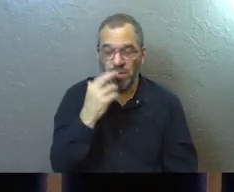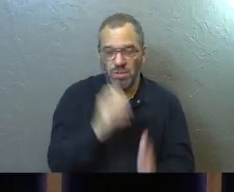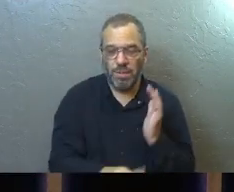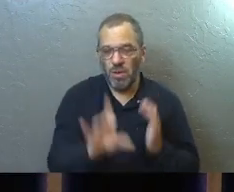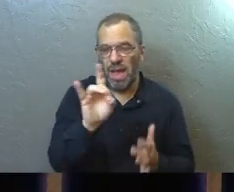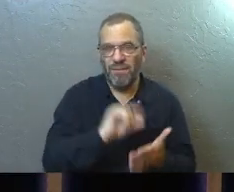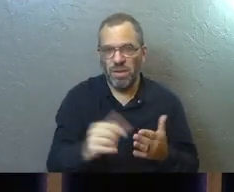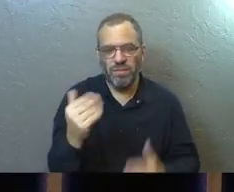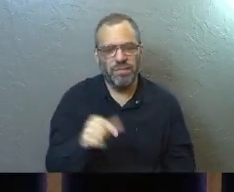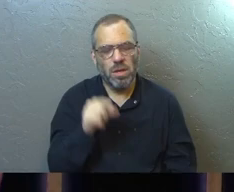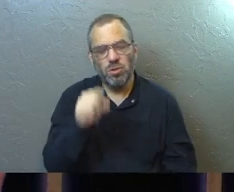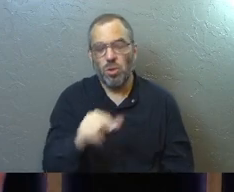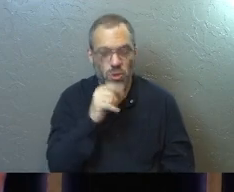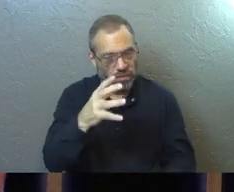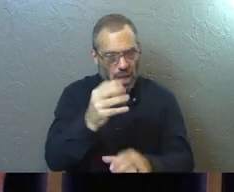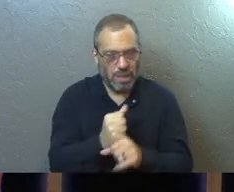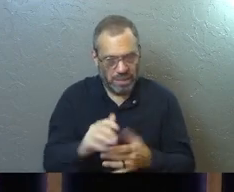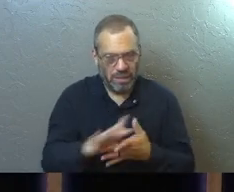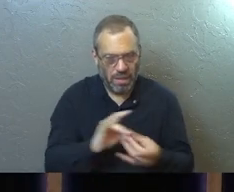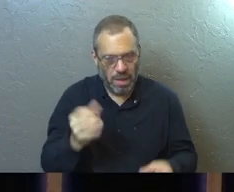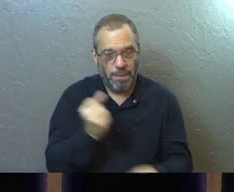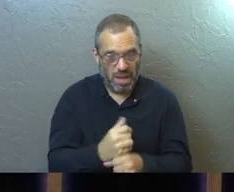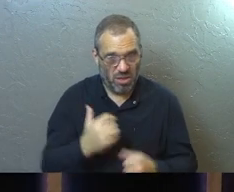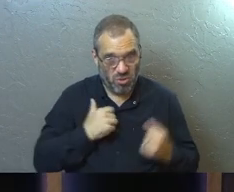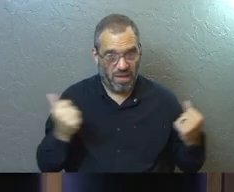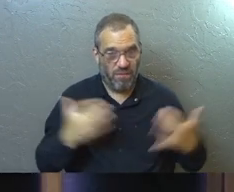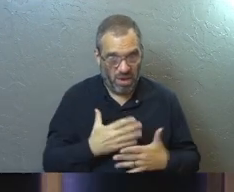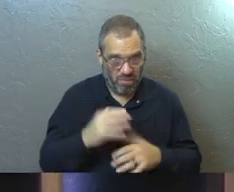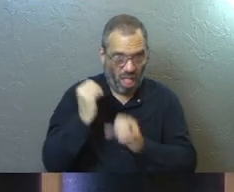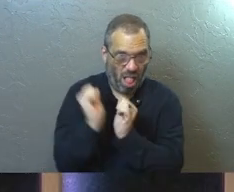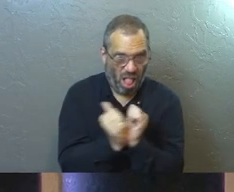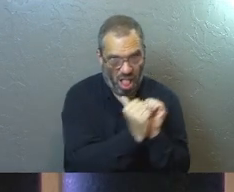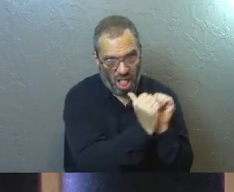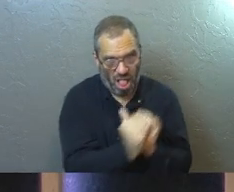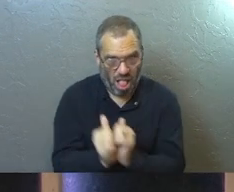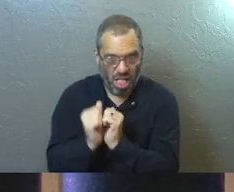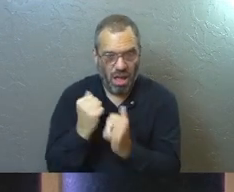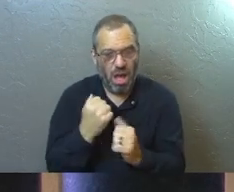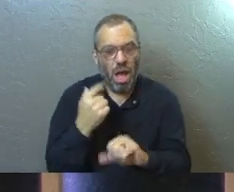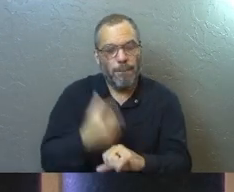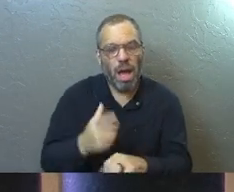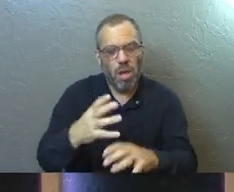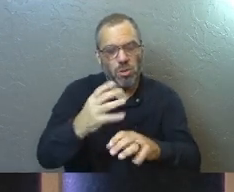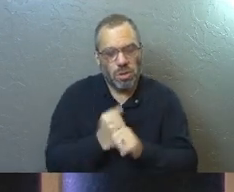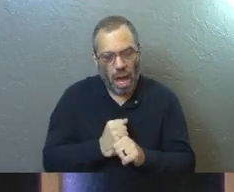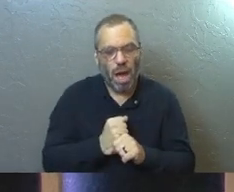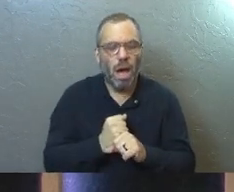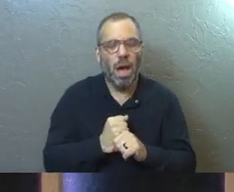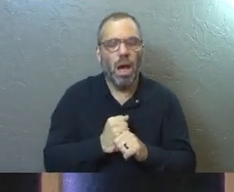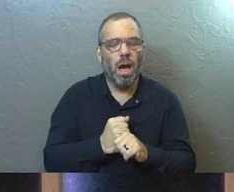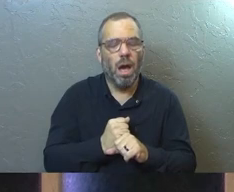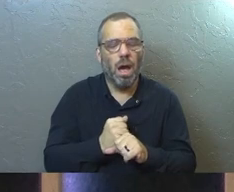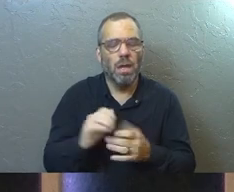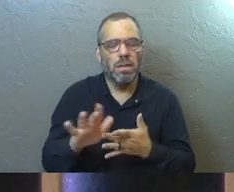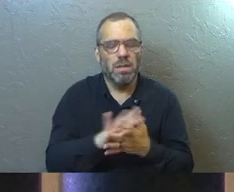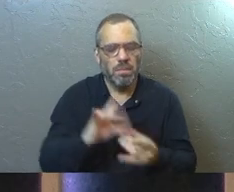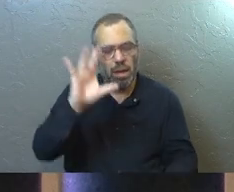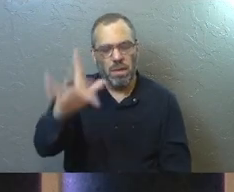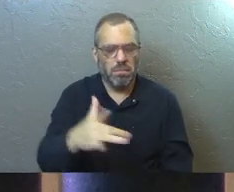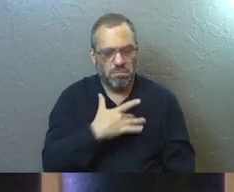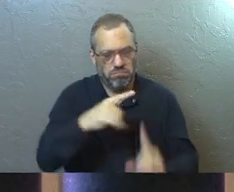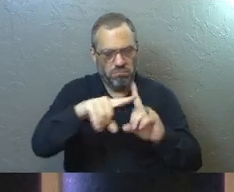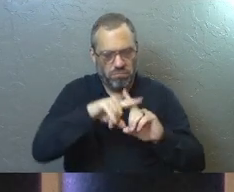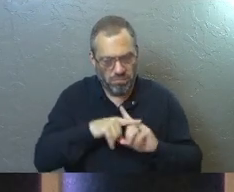Romans 8:15. So you have not received a spirit that makes you fearful slaves. Instead, you received God's spirit when he adopted you as